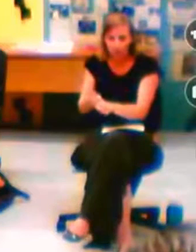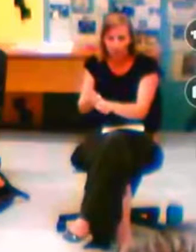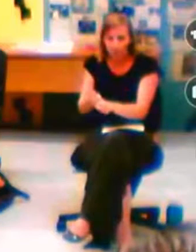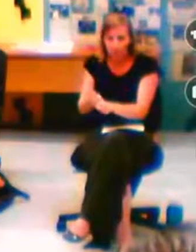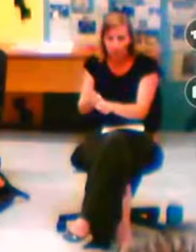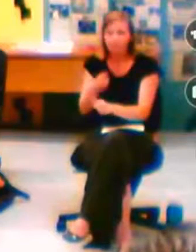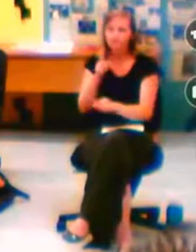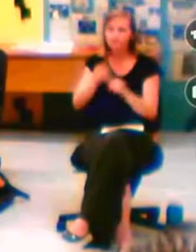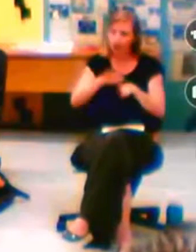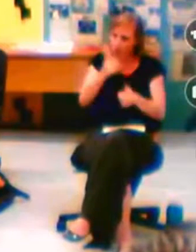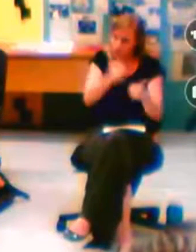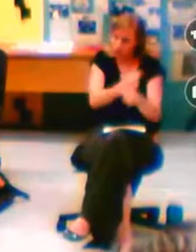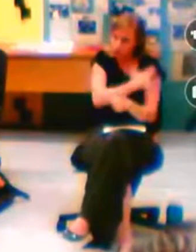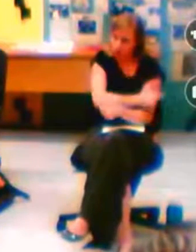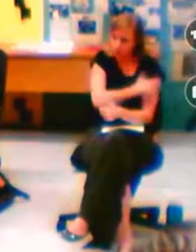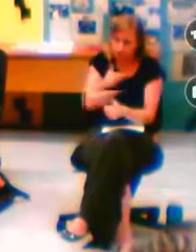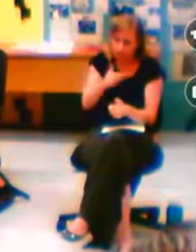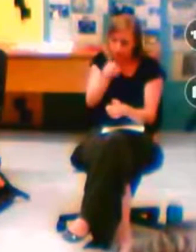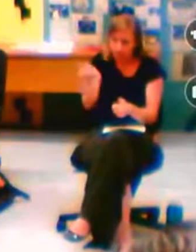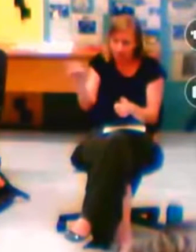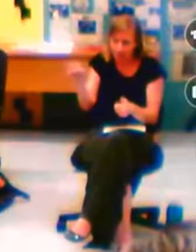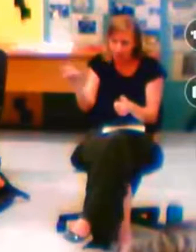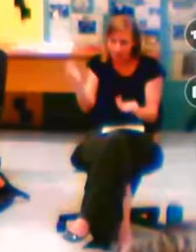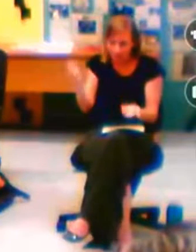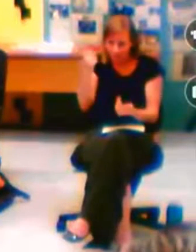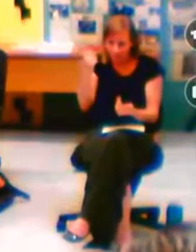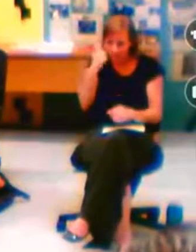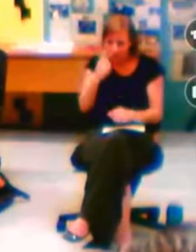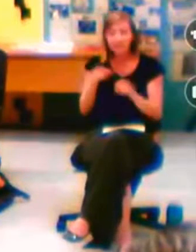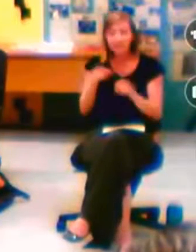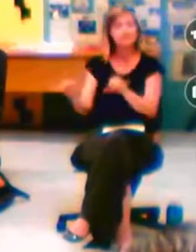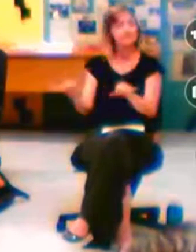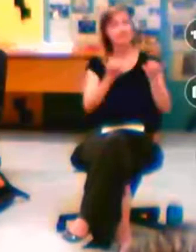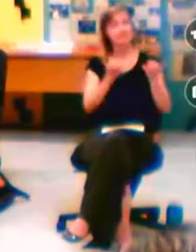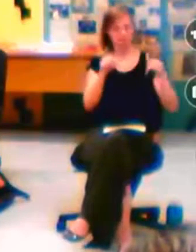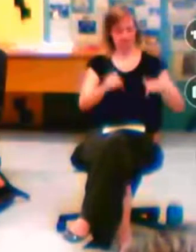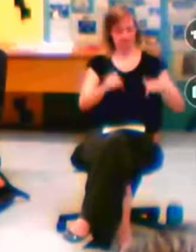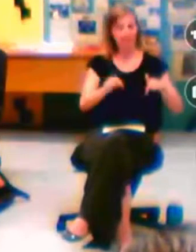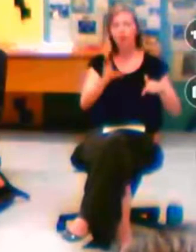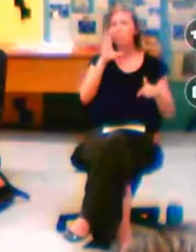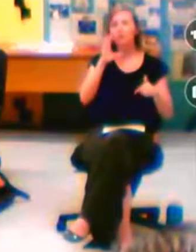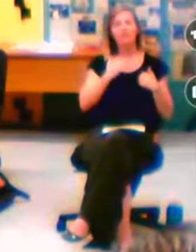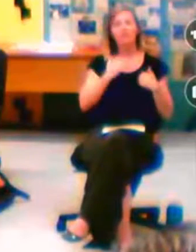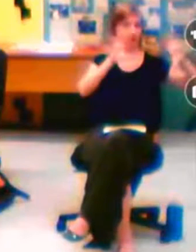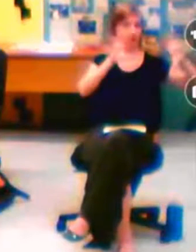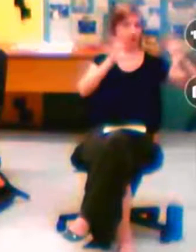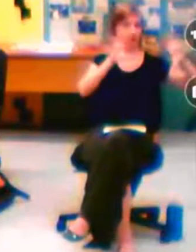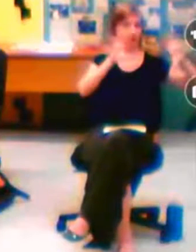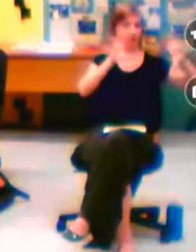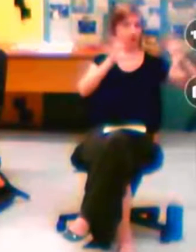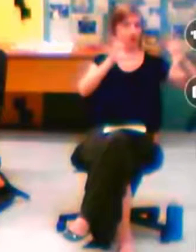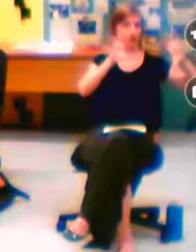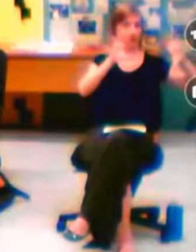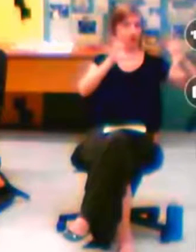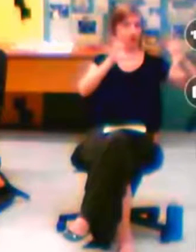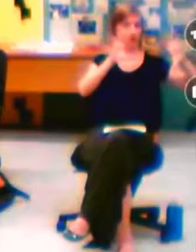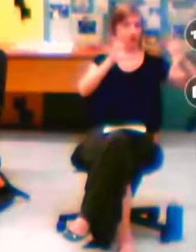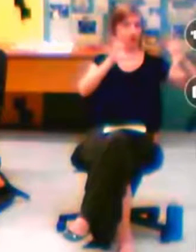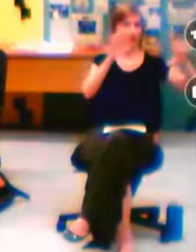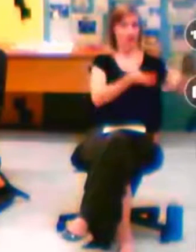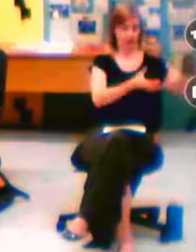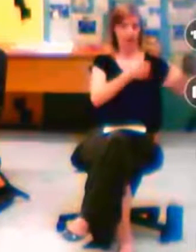To give you an example, some hospitals are required to do certain things. We all know they don't necessarily do certain things. It